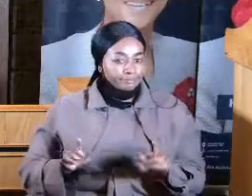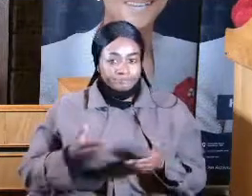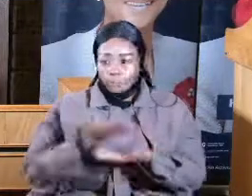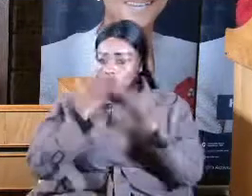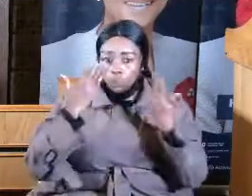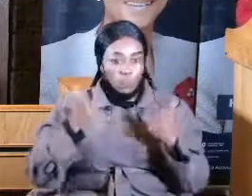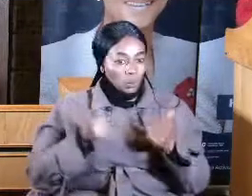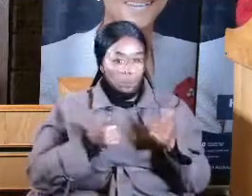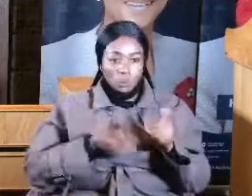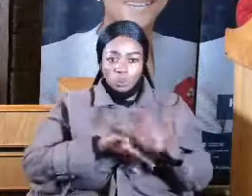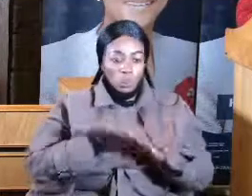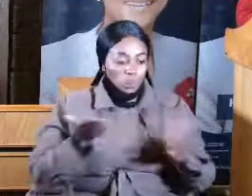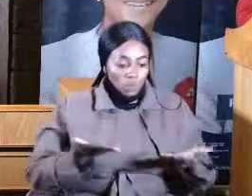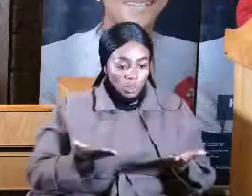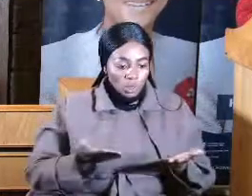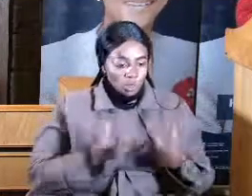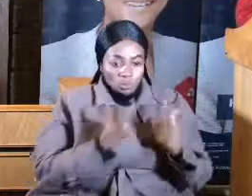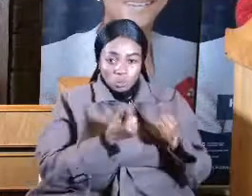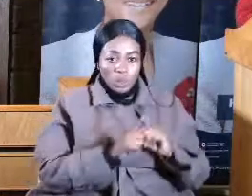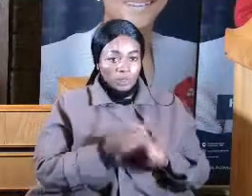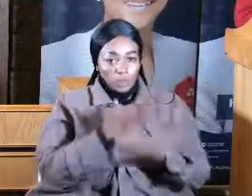to go, what to do.